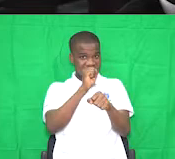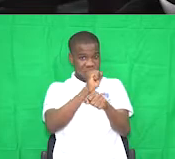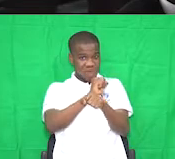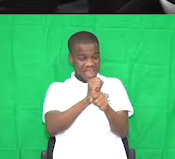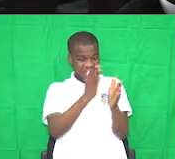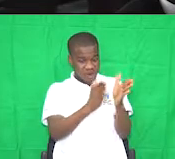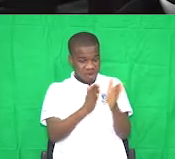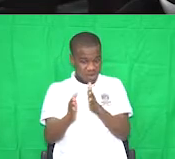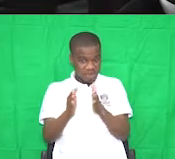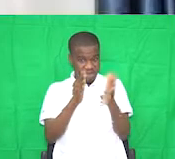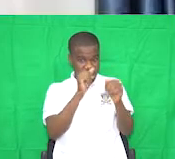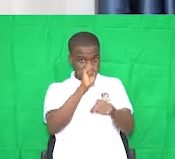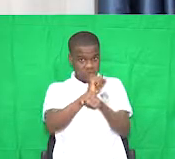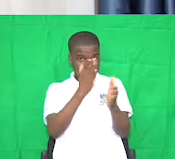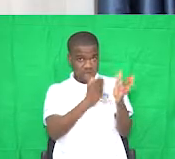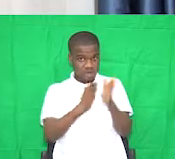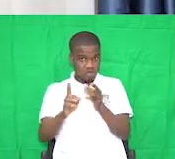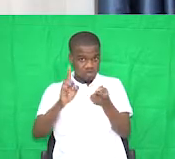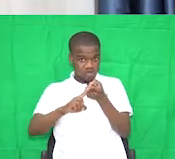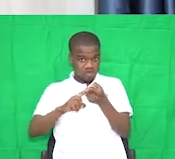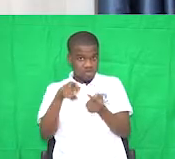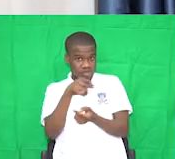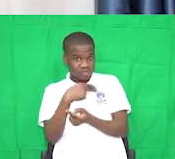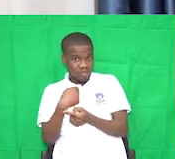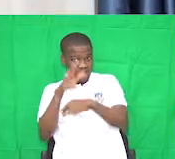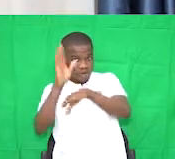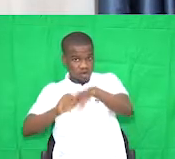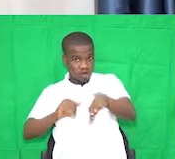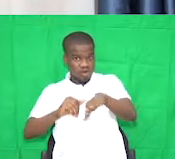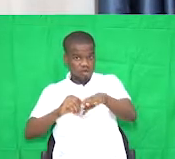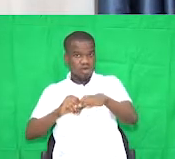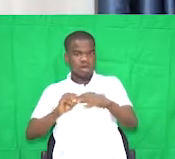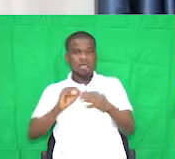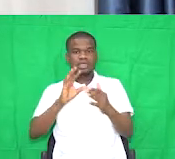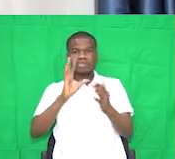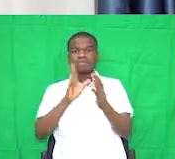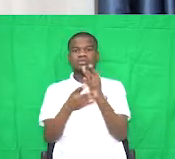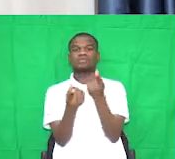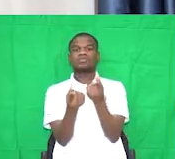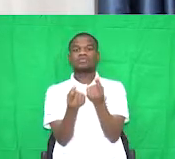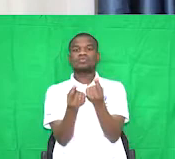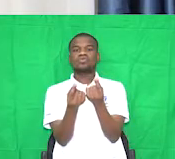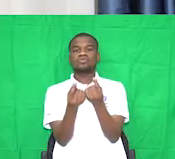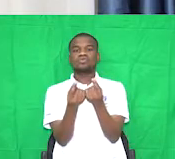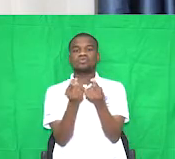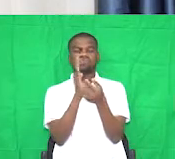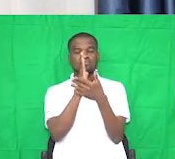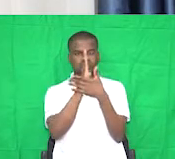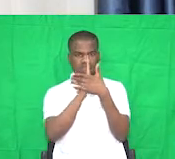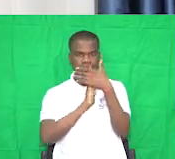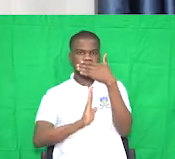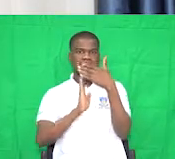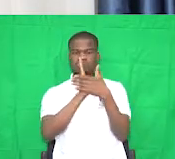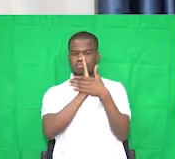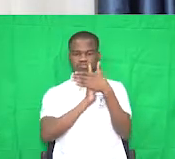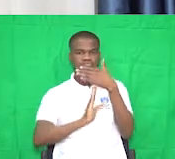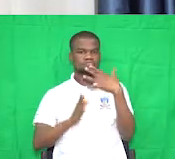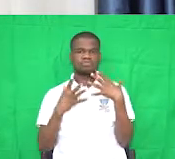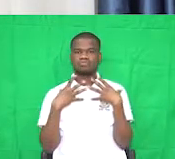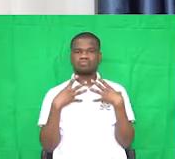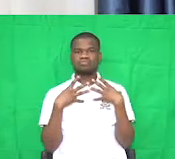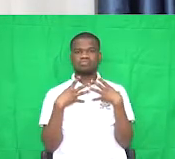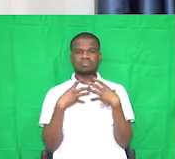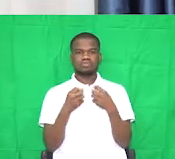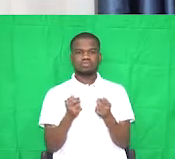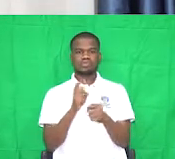disciplined. So, your boy, your home wedding, where juma imua. Na ye riem kunimidima. Debi kantin kanibe mayamu. Wakati